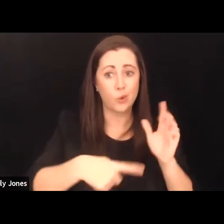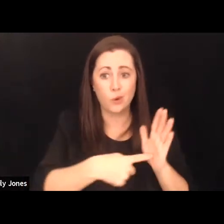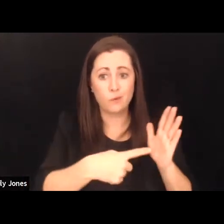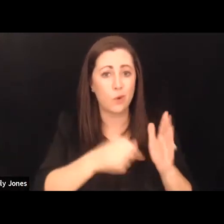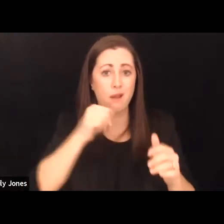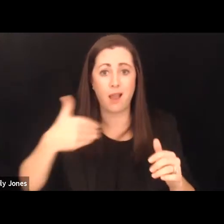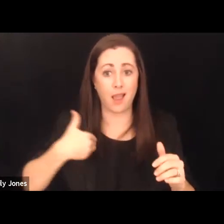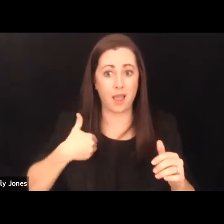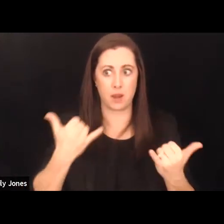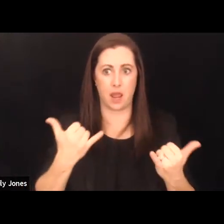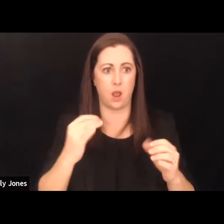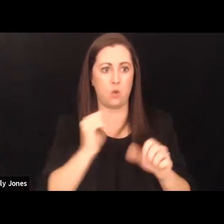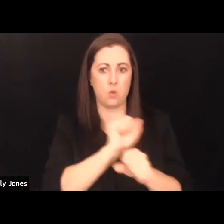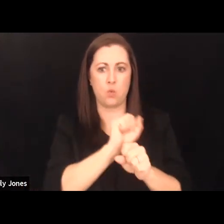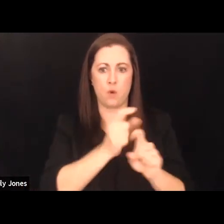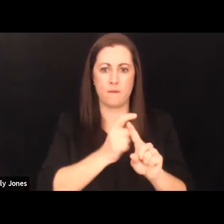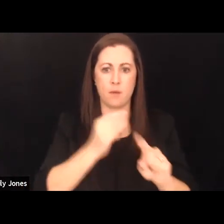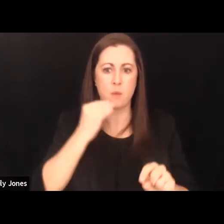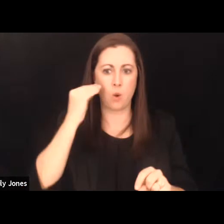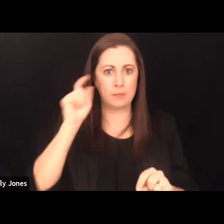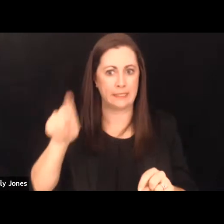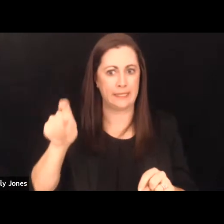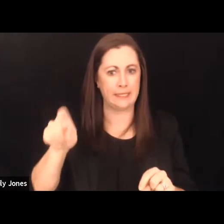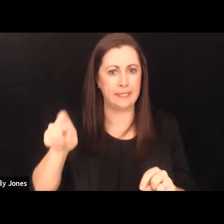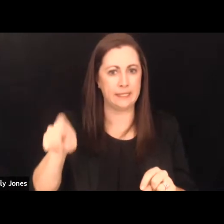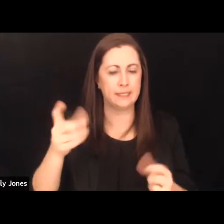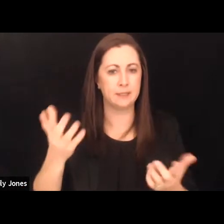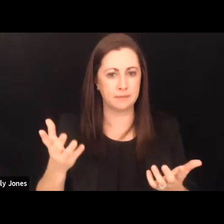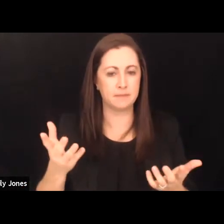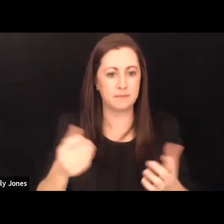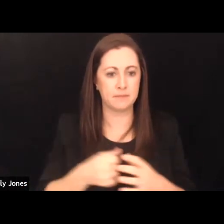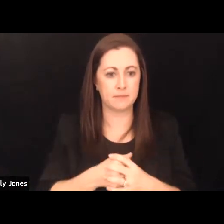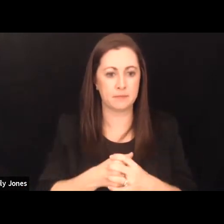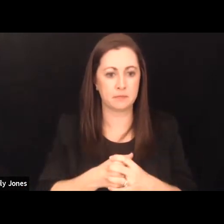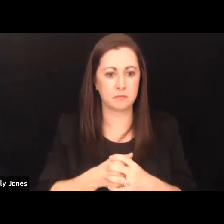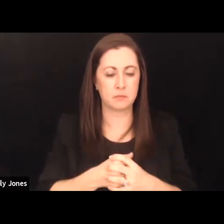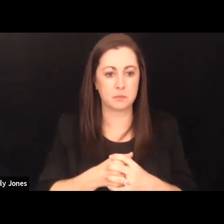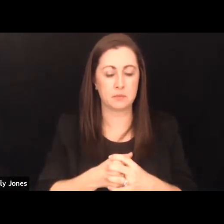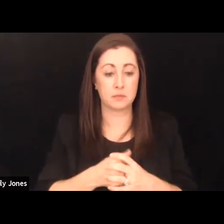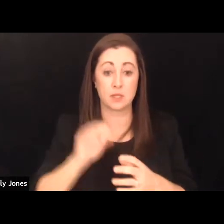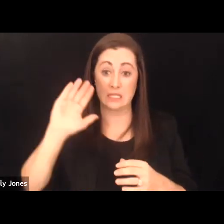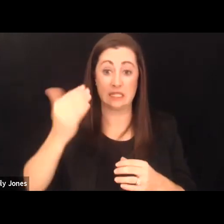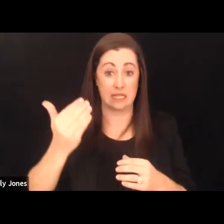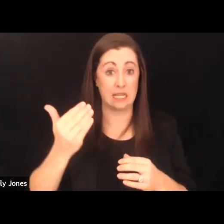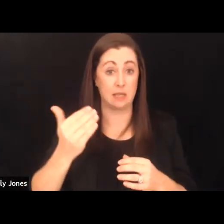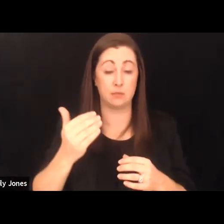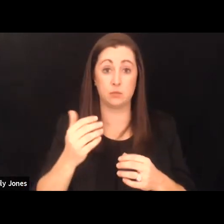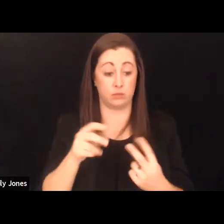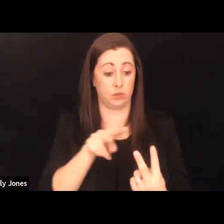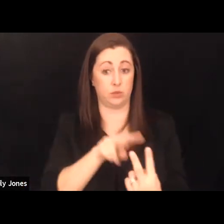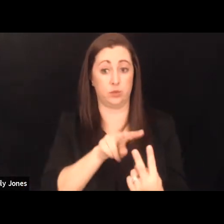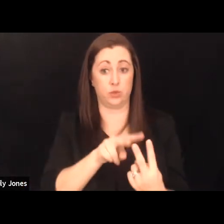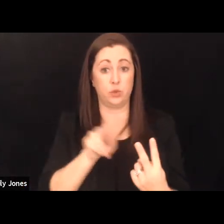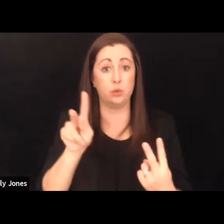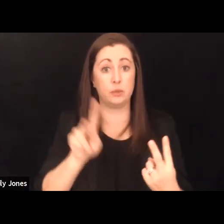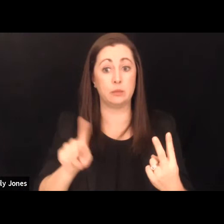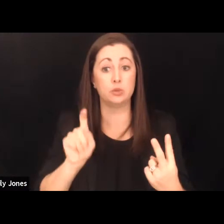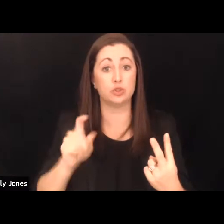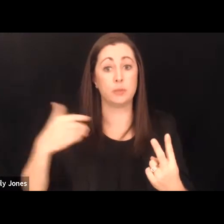Well, it would seem to me that two entities ought to be responsible for that reasonable